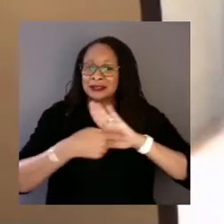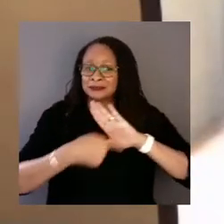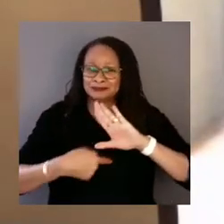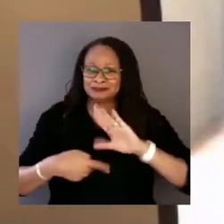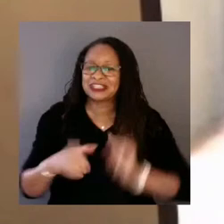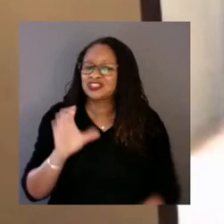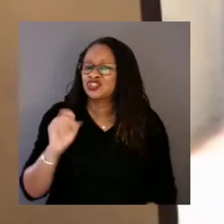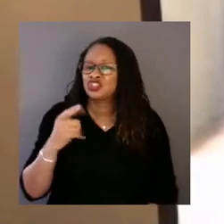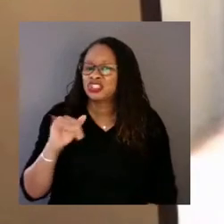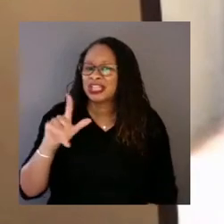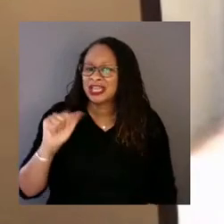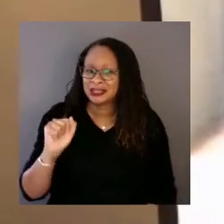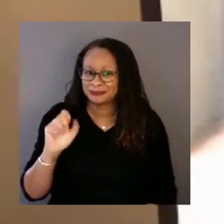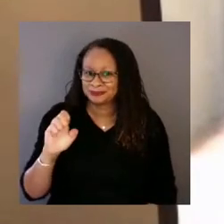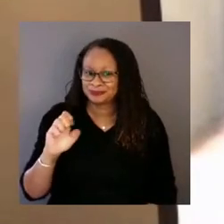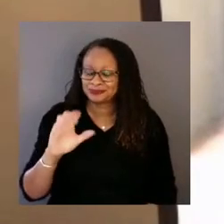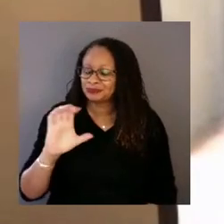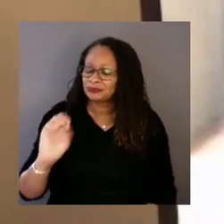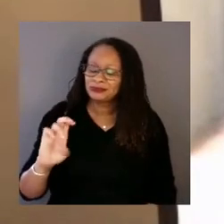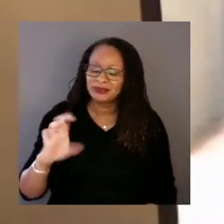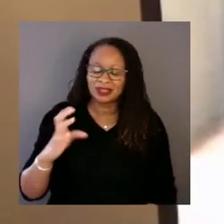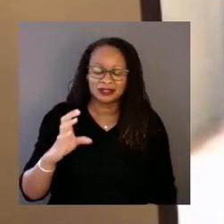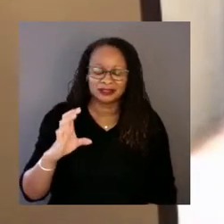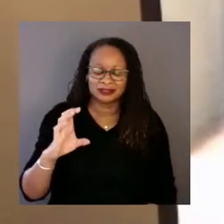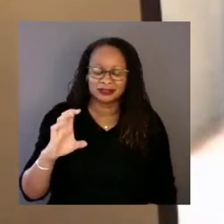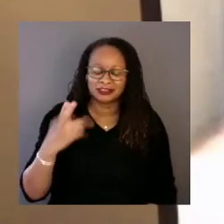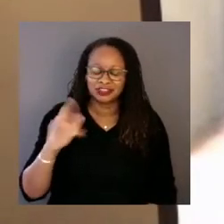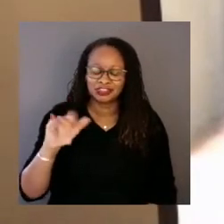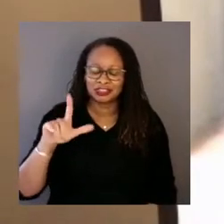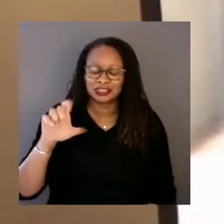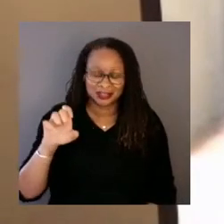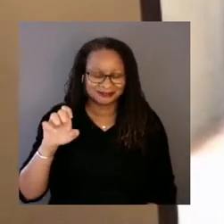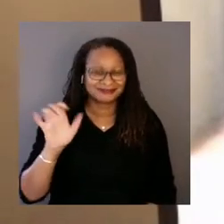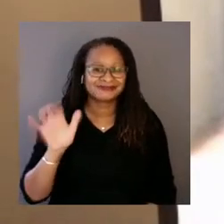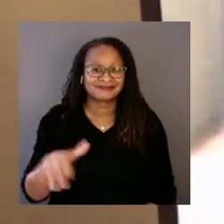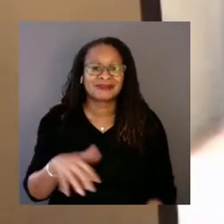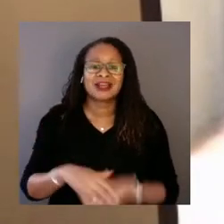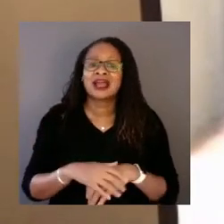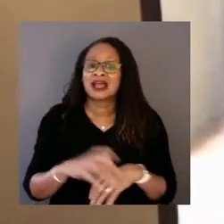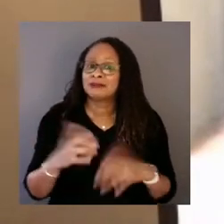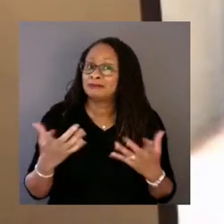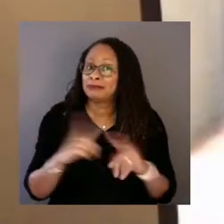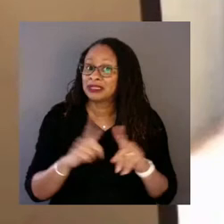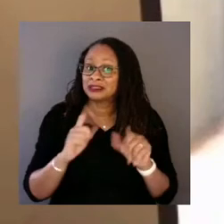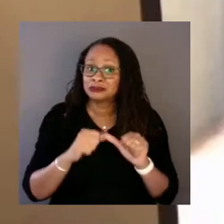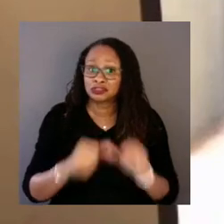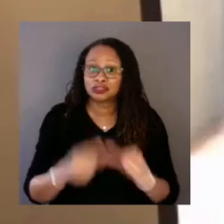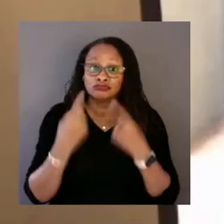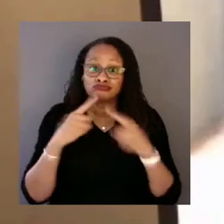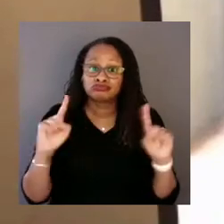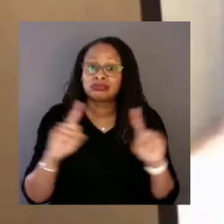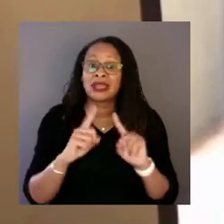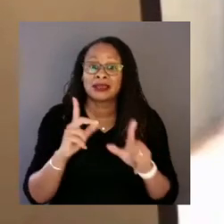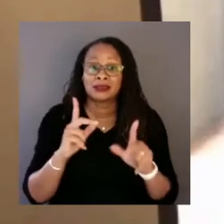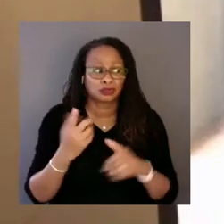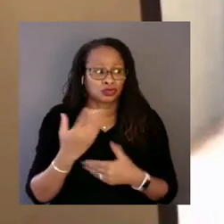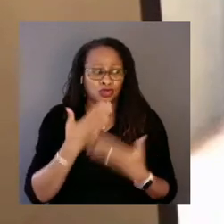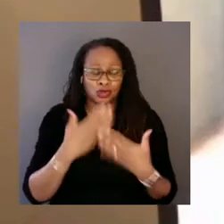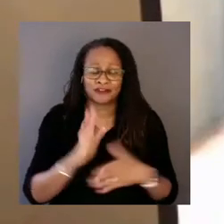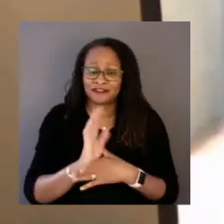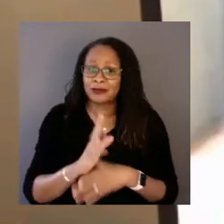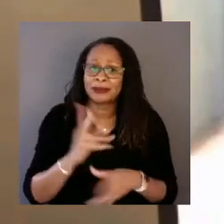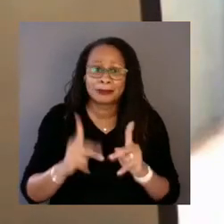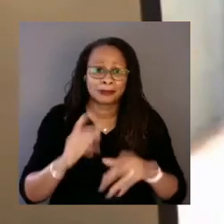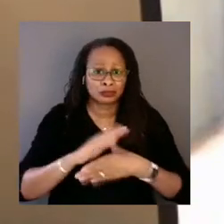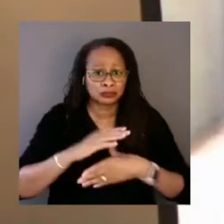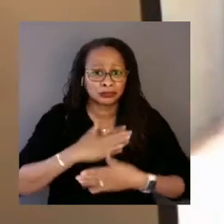it in that way. But the film kept going through because of one, it was a good film and people enjoyed it. But also it was the Doc Branch people